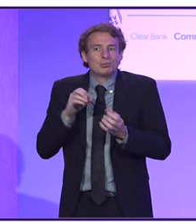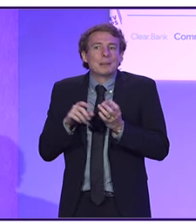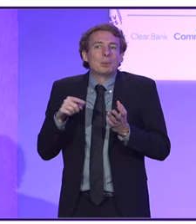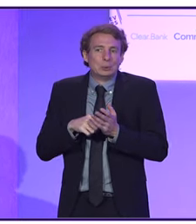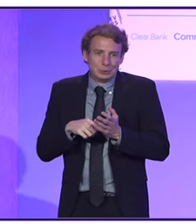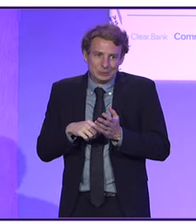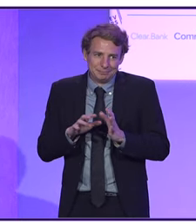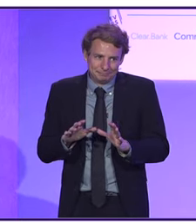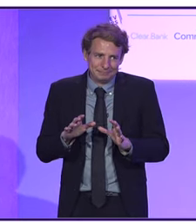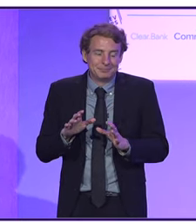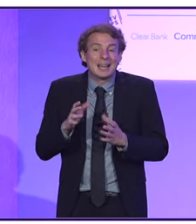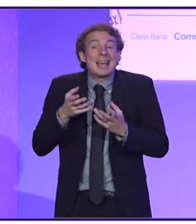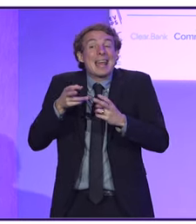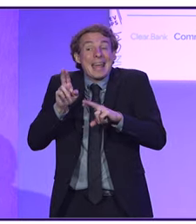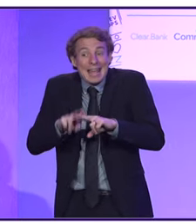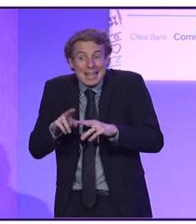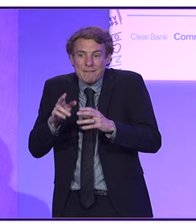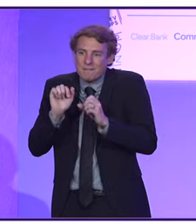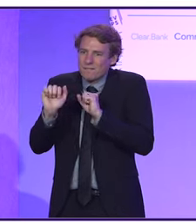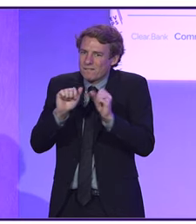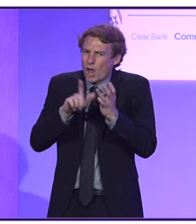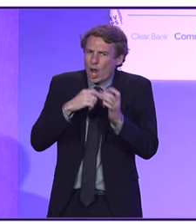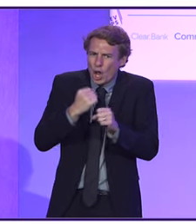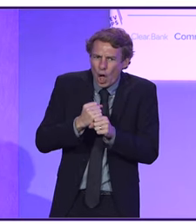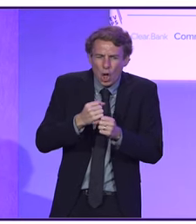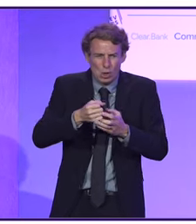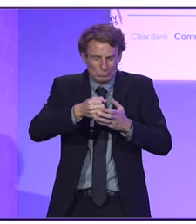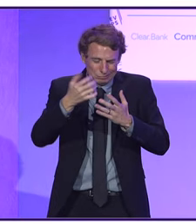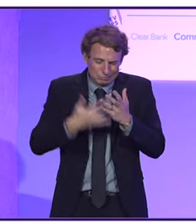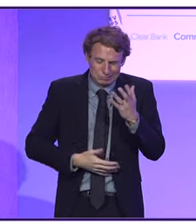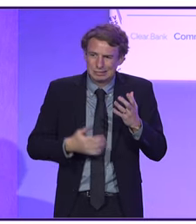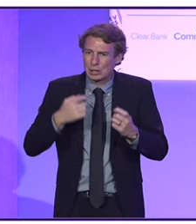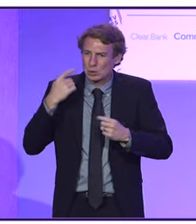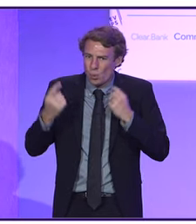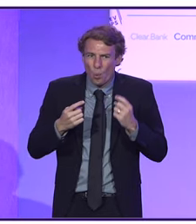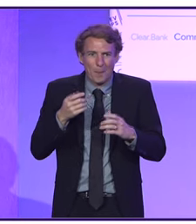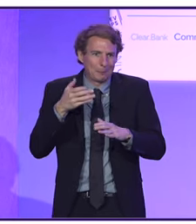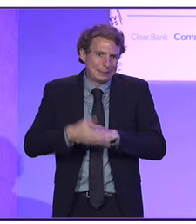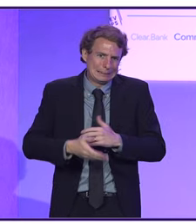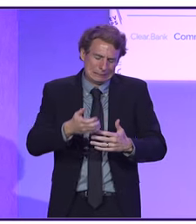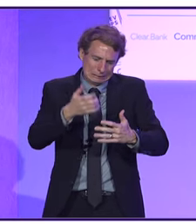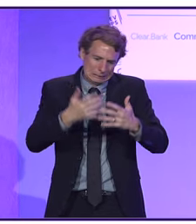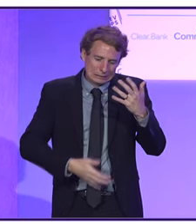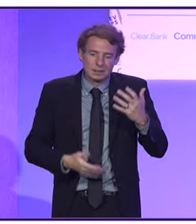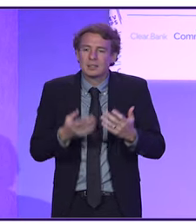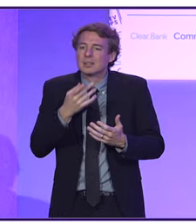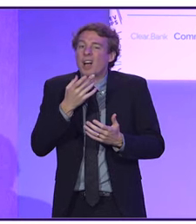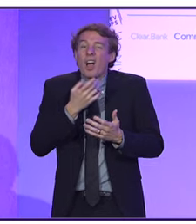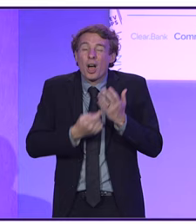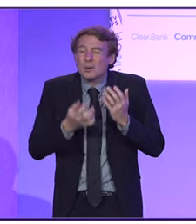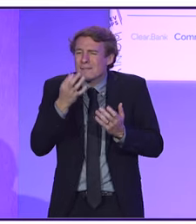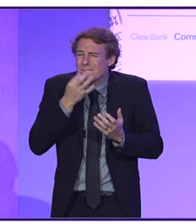The idea here is that if you have really noisy, busy logs, the chances are only a few of those values are useful. So just keep those values and drop everything